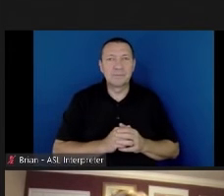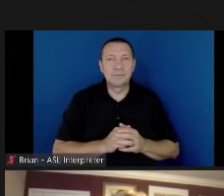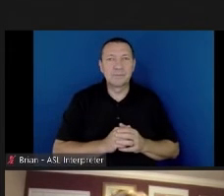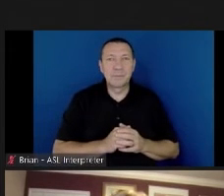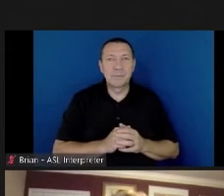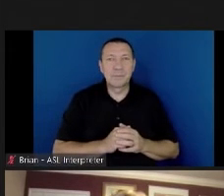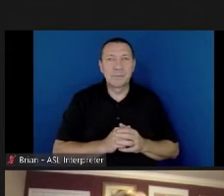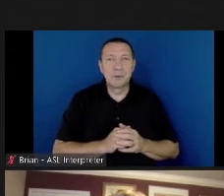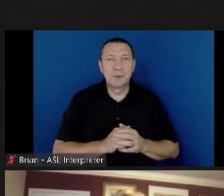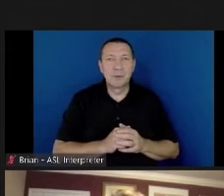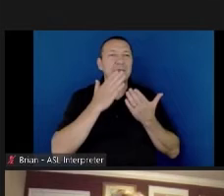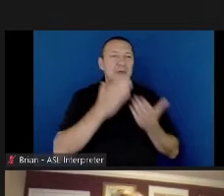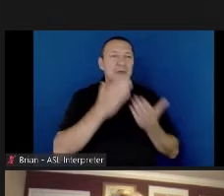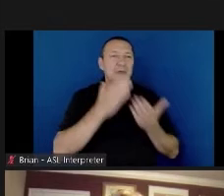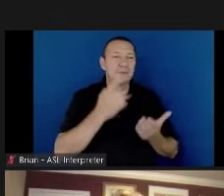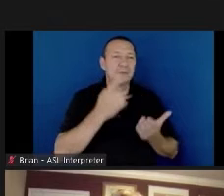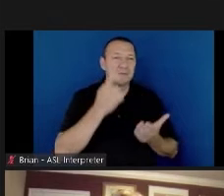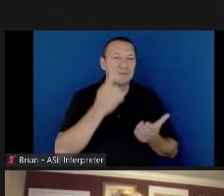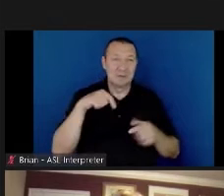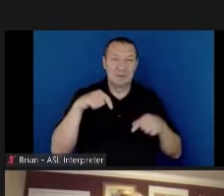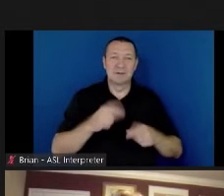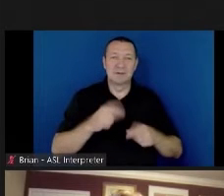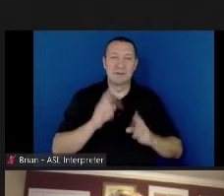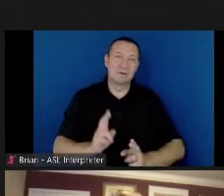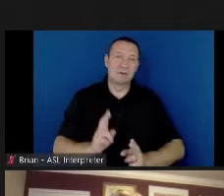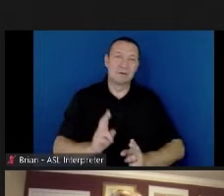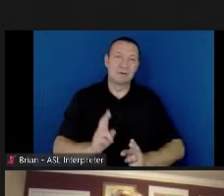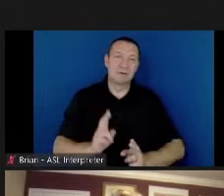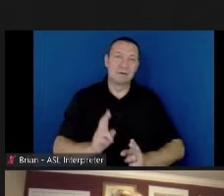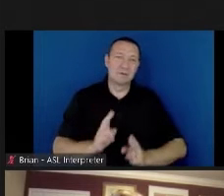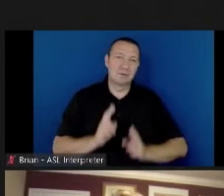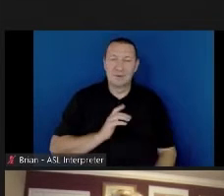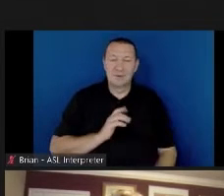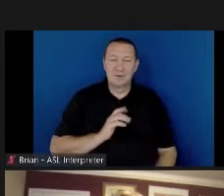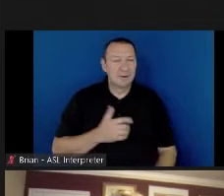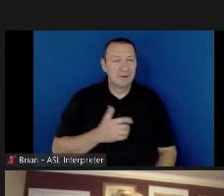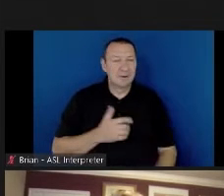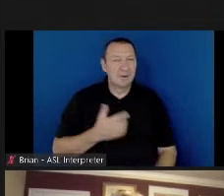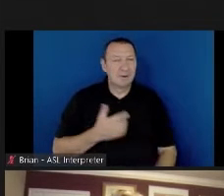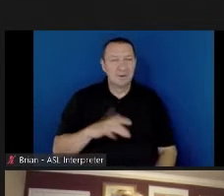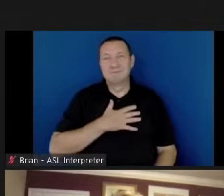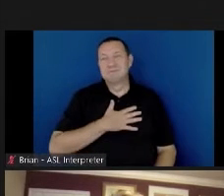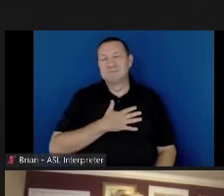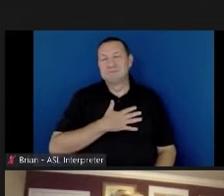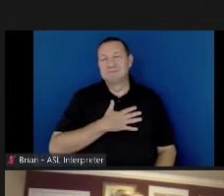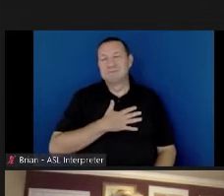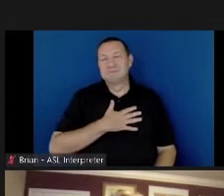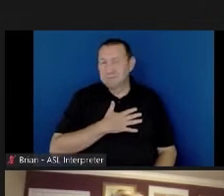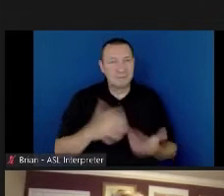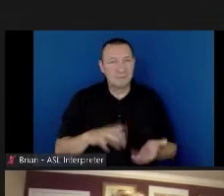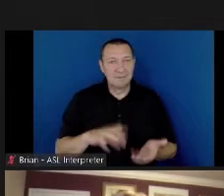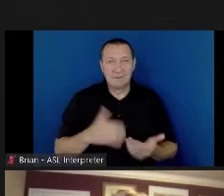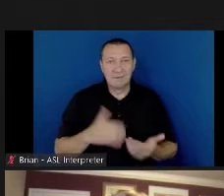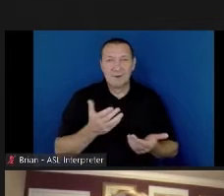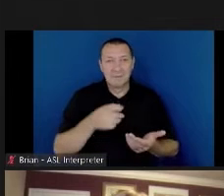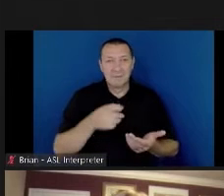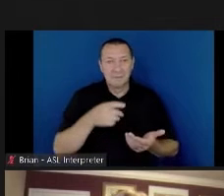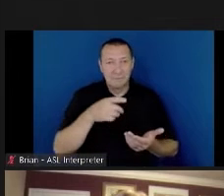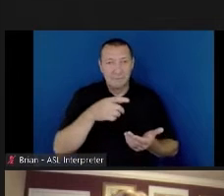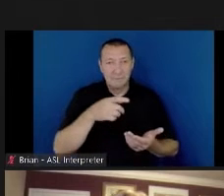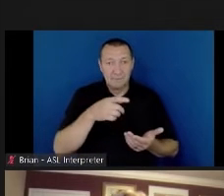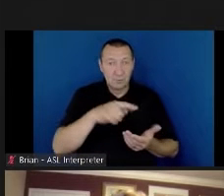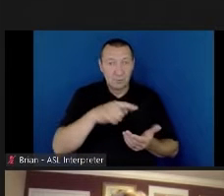Thank you for this wonderful honor. It means so much to me to have to receive